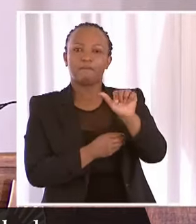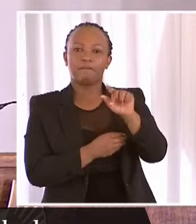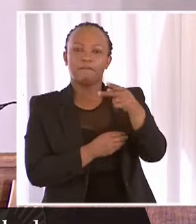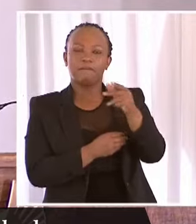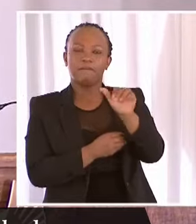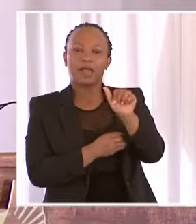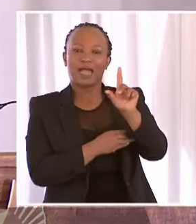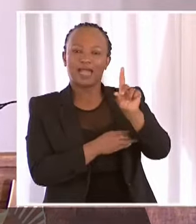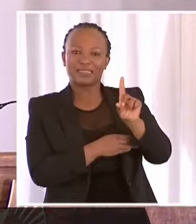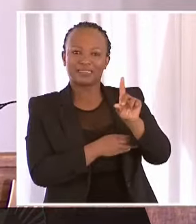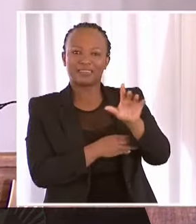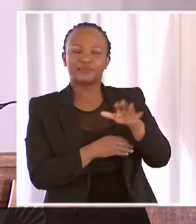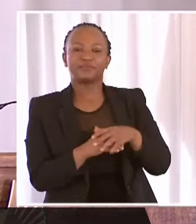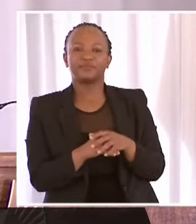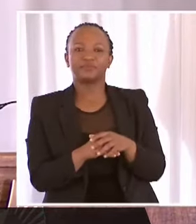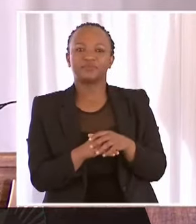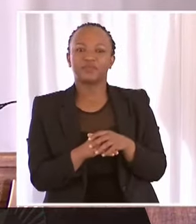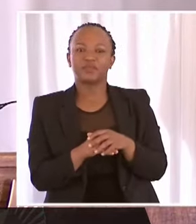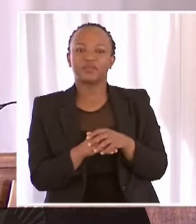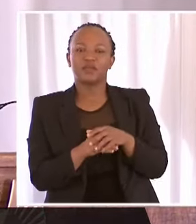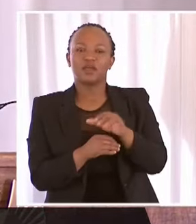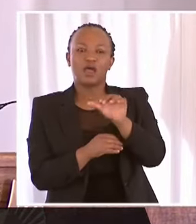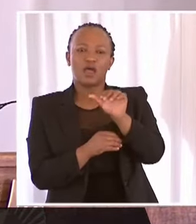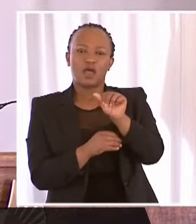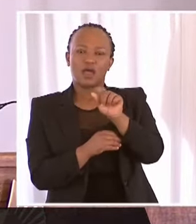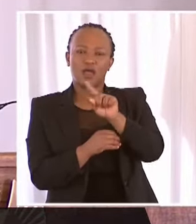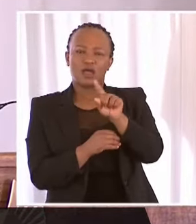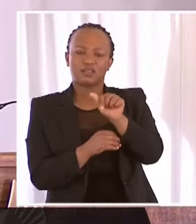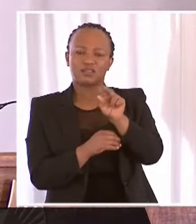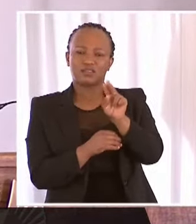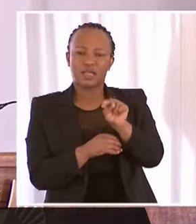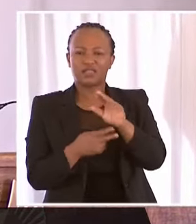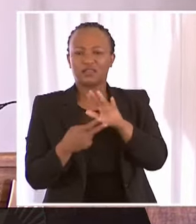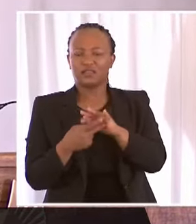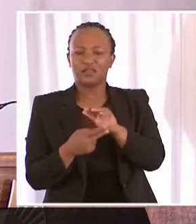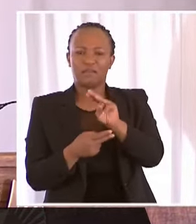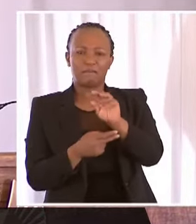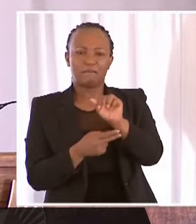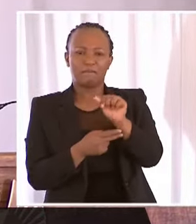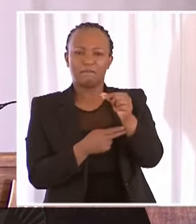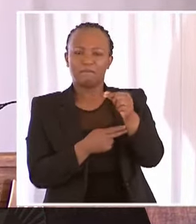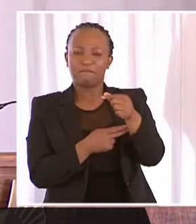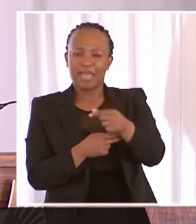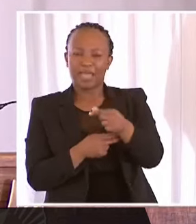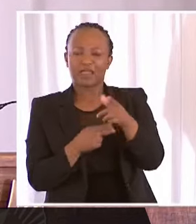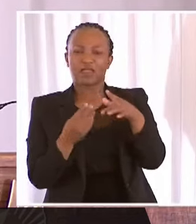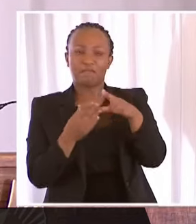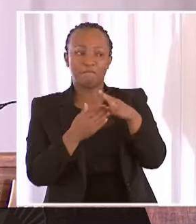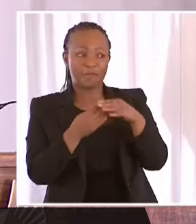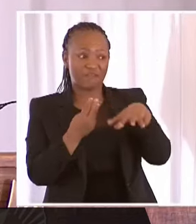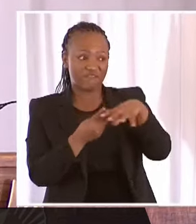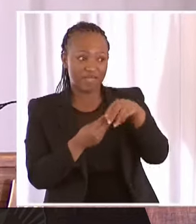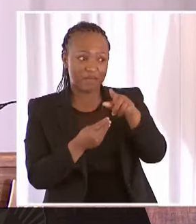Anjana, Sam, and Meg, and all the members of the Pahad family.